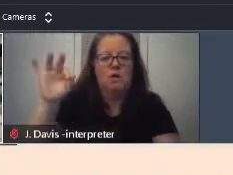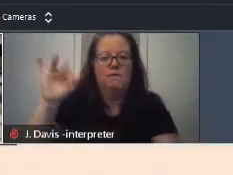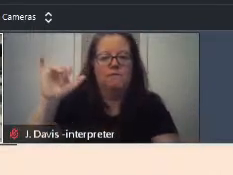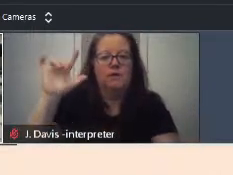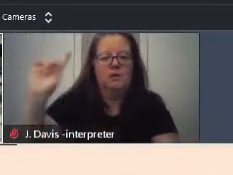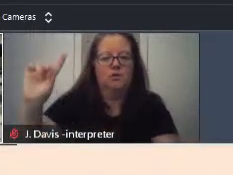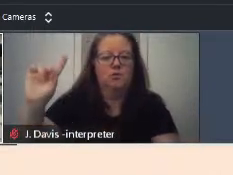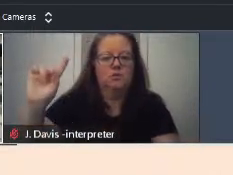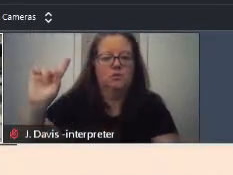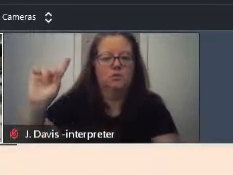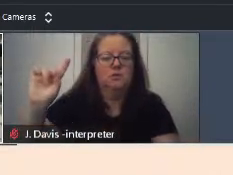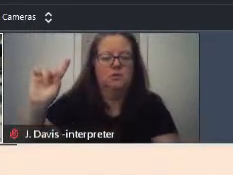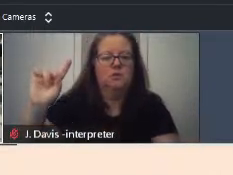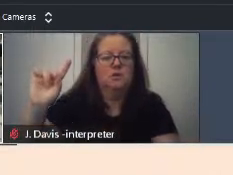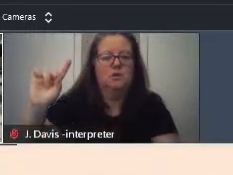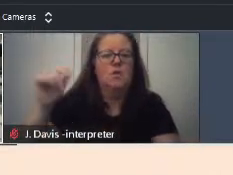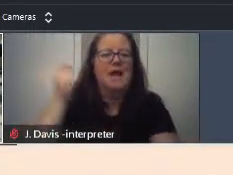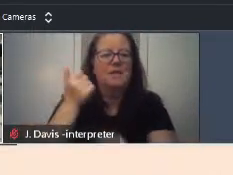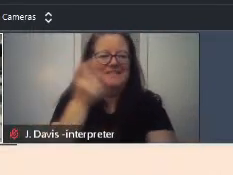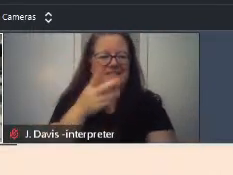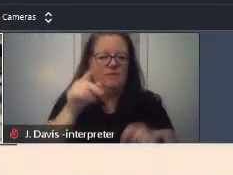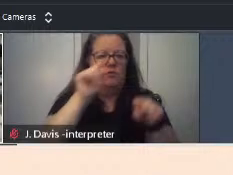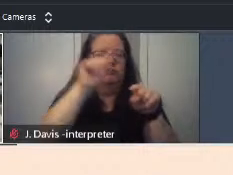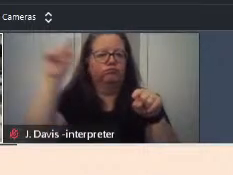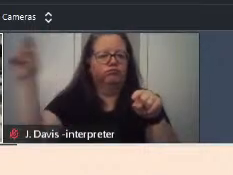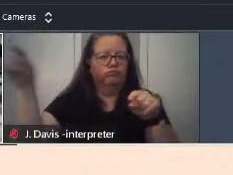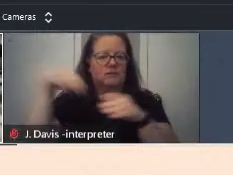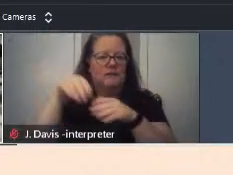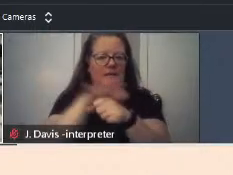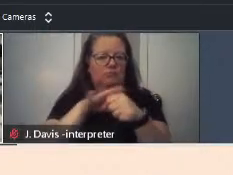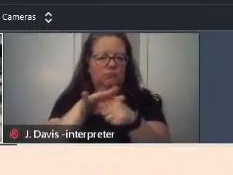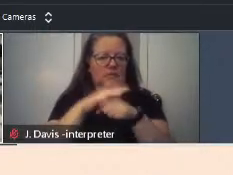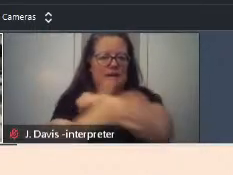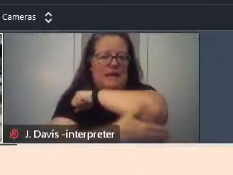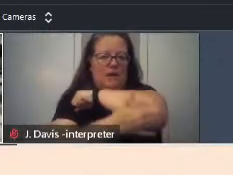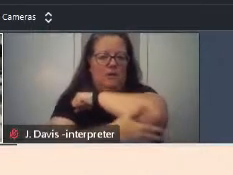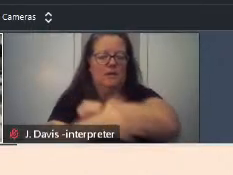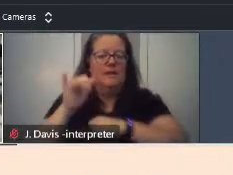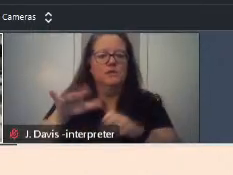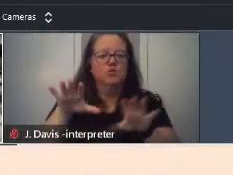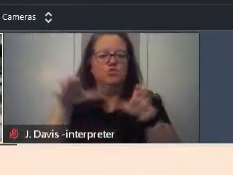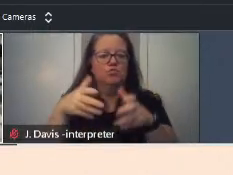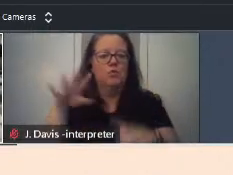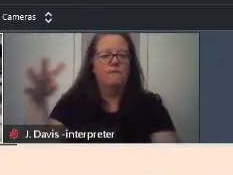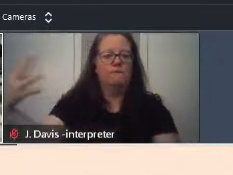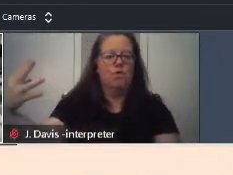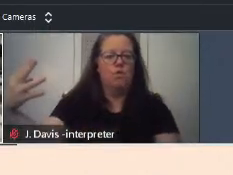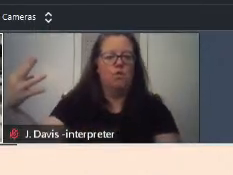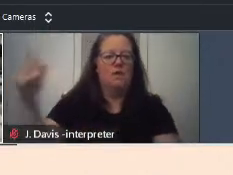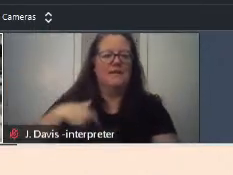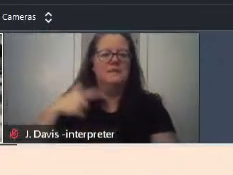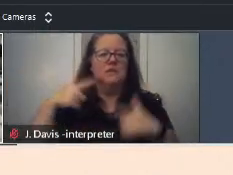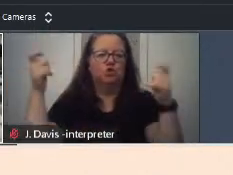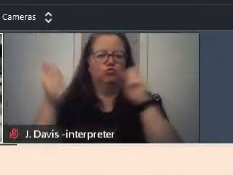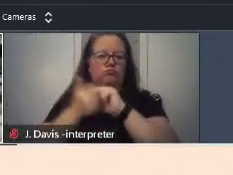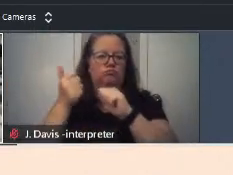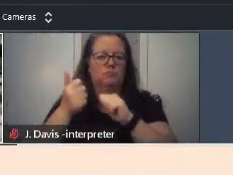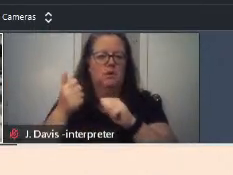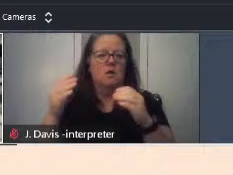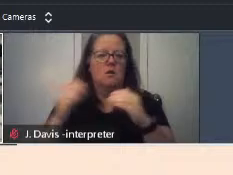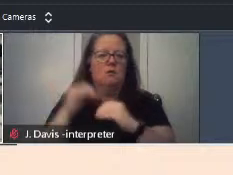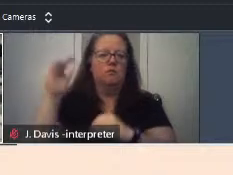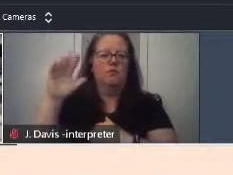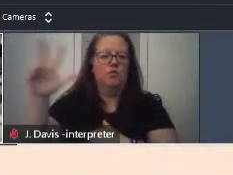that we have several around the county. We are a Category 4, which essentially means we're the largest. We have over